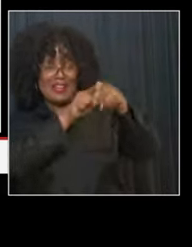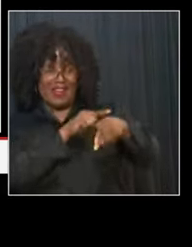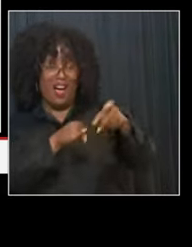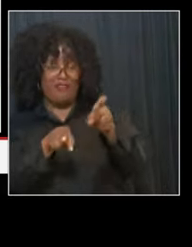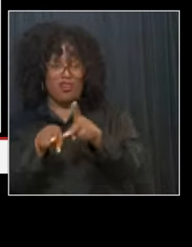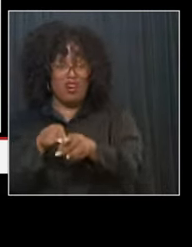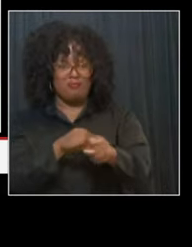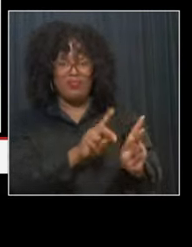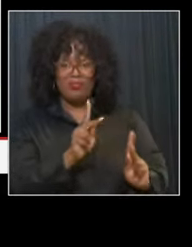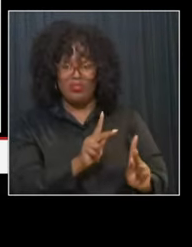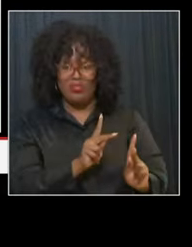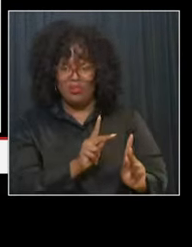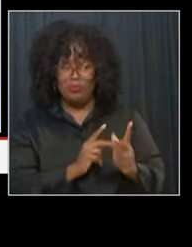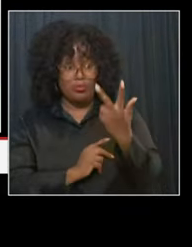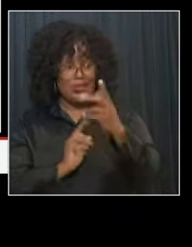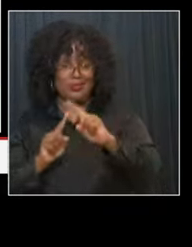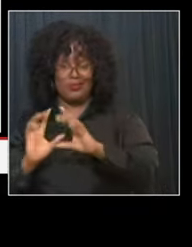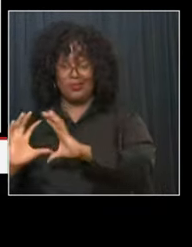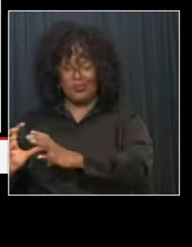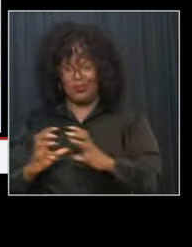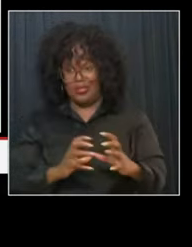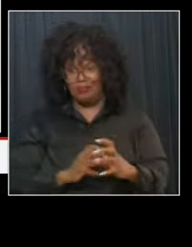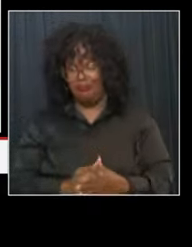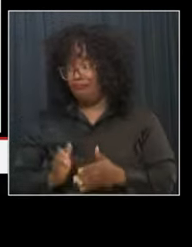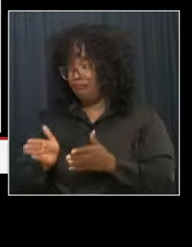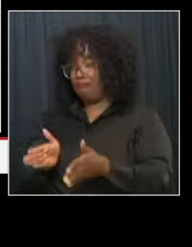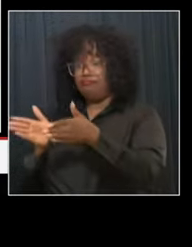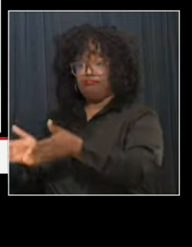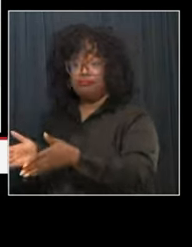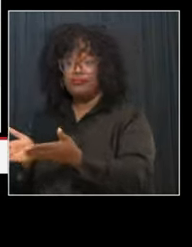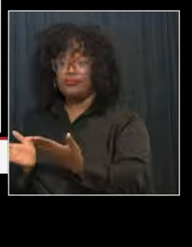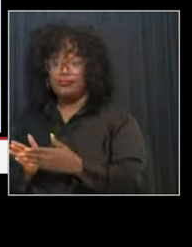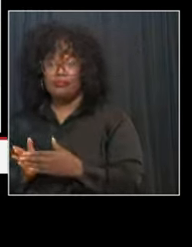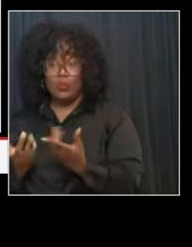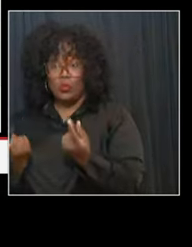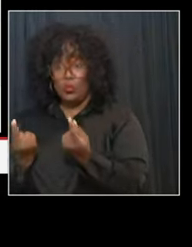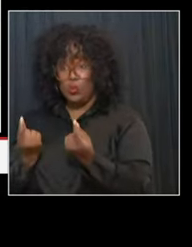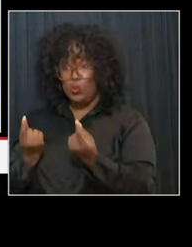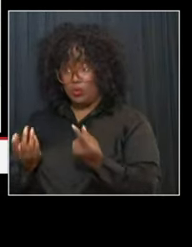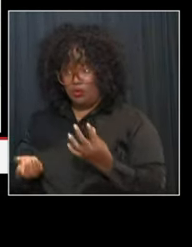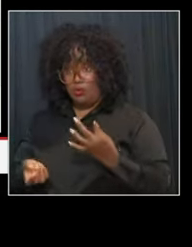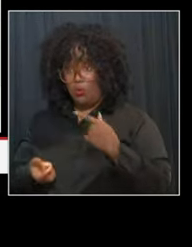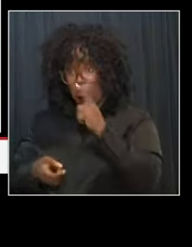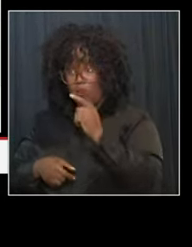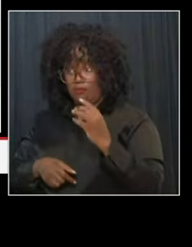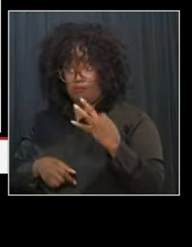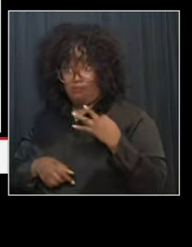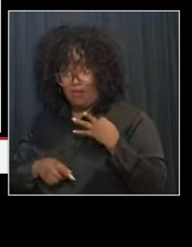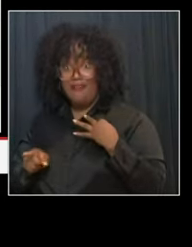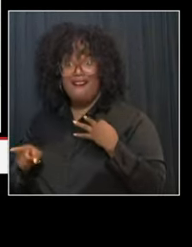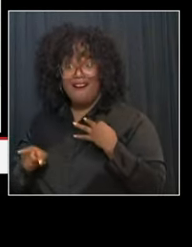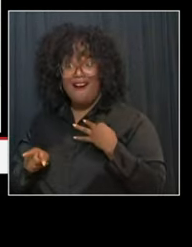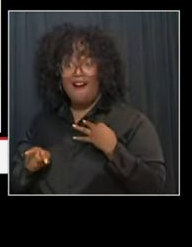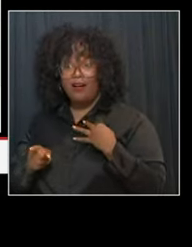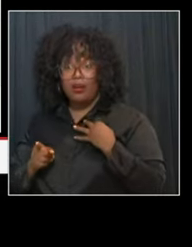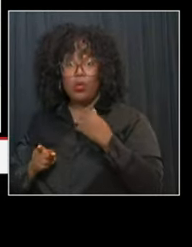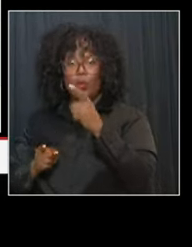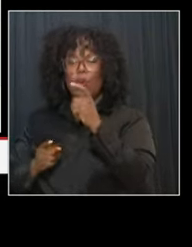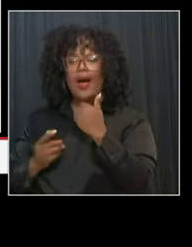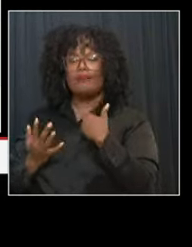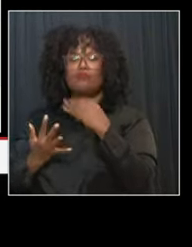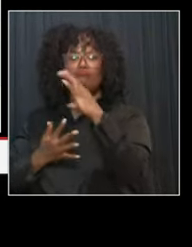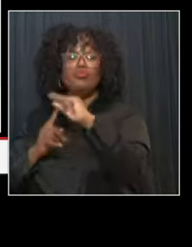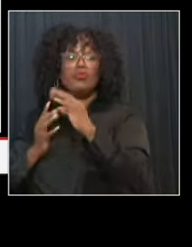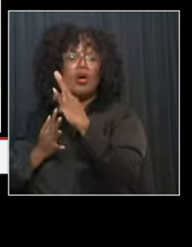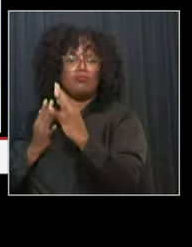First of all, we have focused our eligibility reductions on those persons who are considered optional. We don't have any choice, because if you're mandatory,